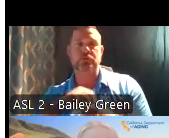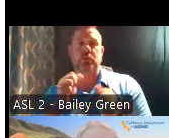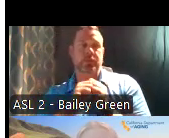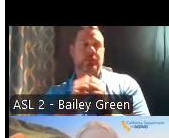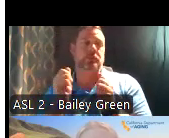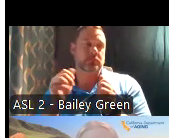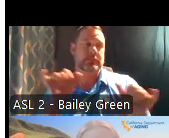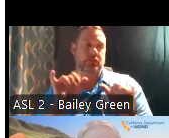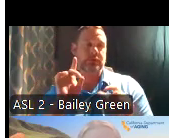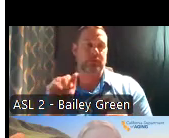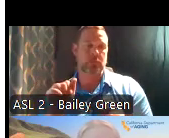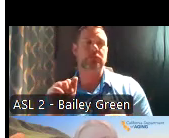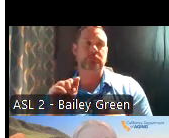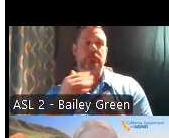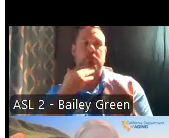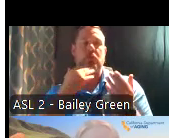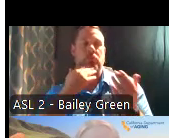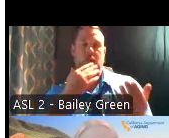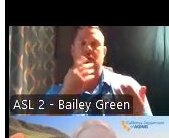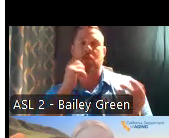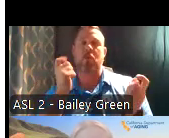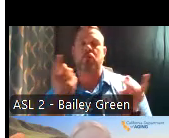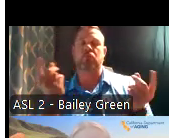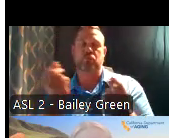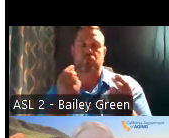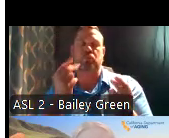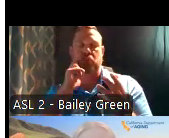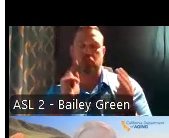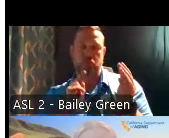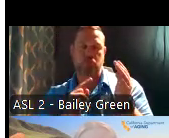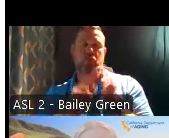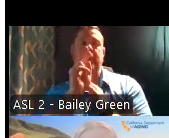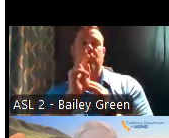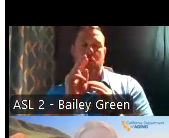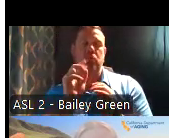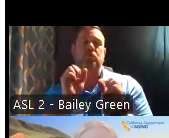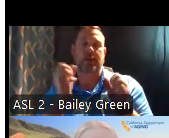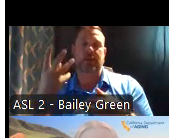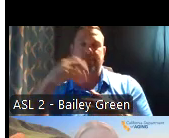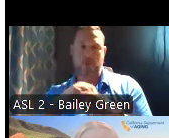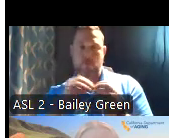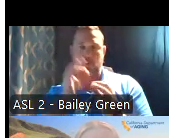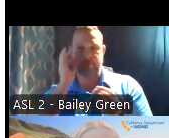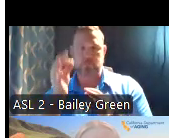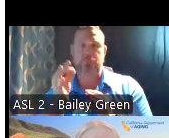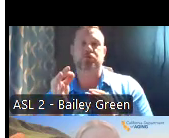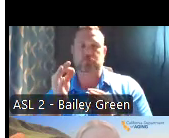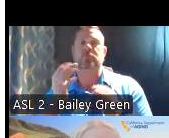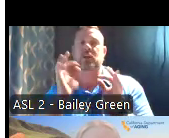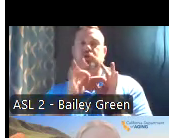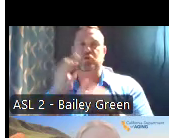similar disabilities. So thank you very much all for what you're doing, and I look forward to being involved more in the future.